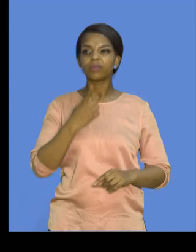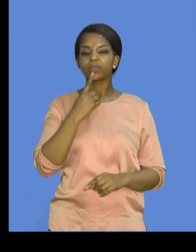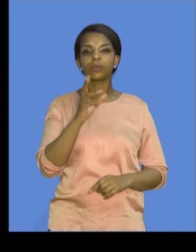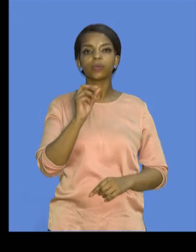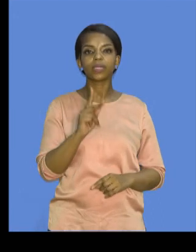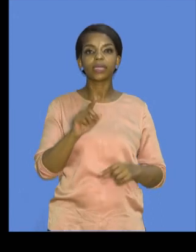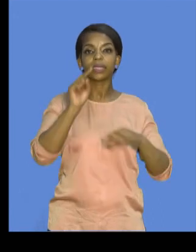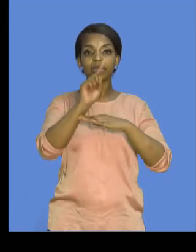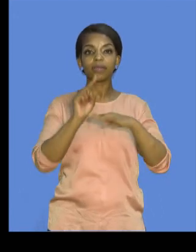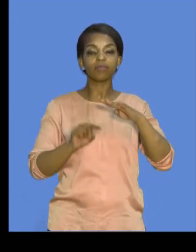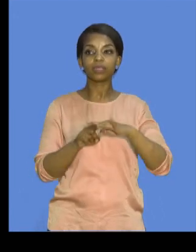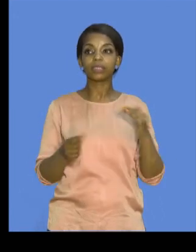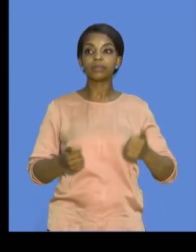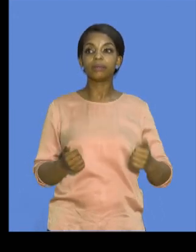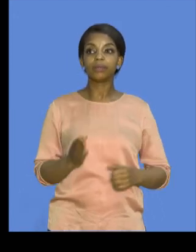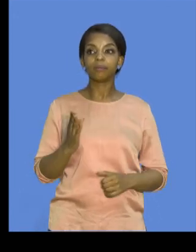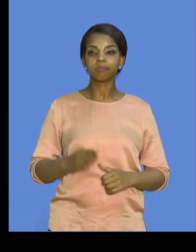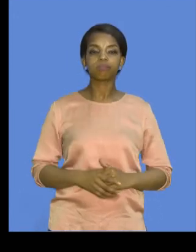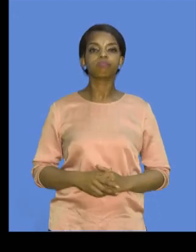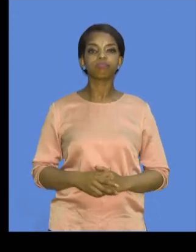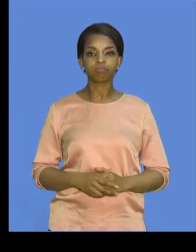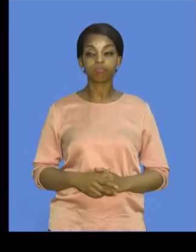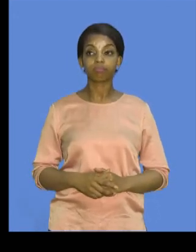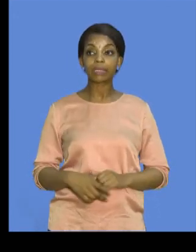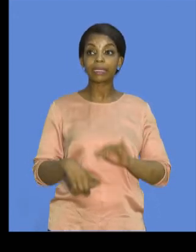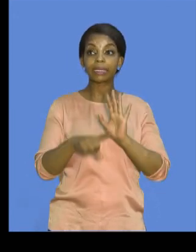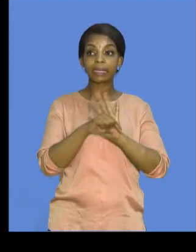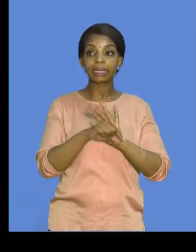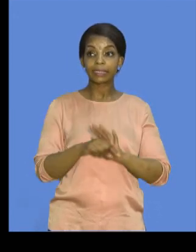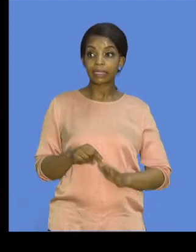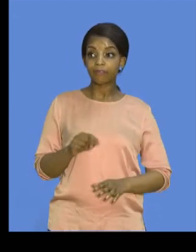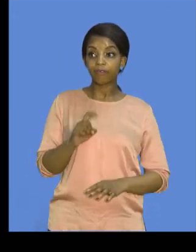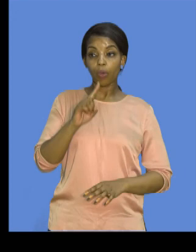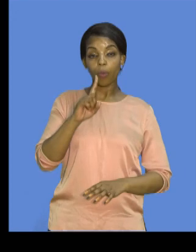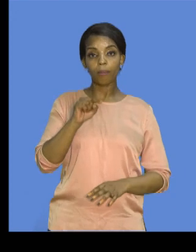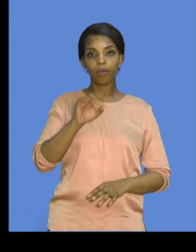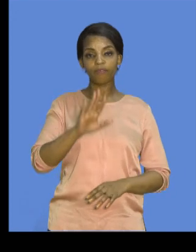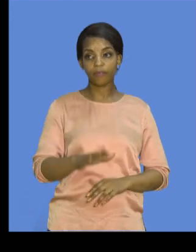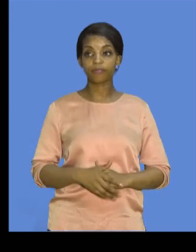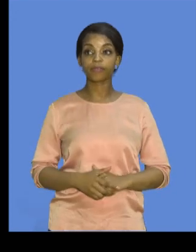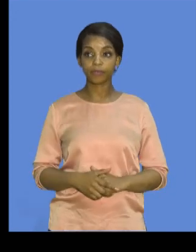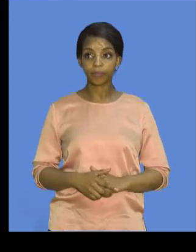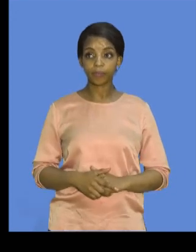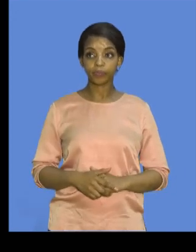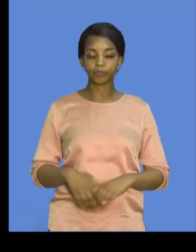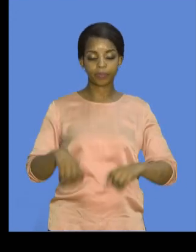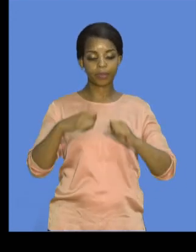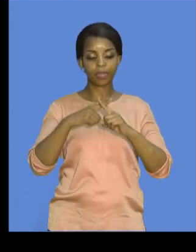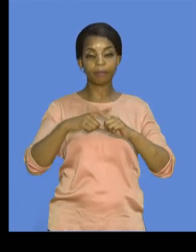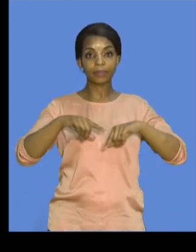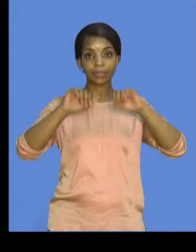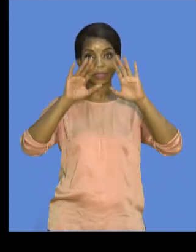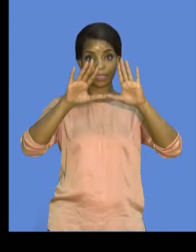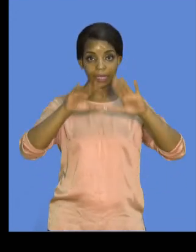the division there, which is negative, take note of the negative that we used, negative 1,5 times 10